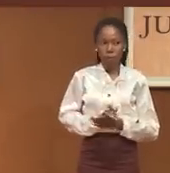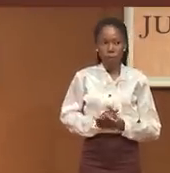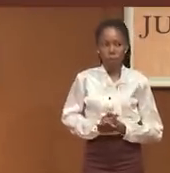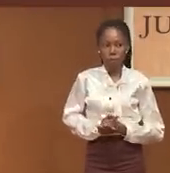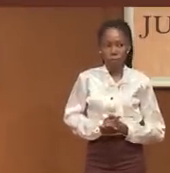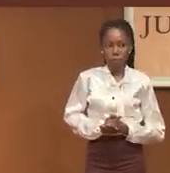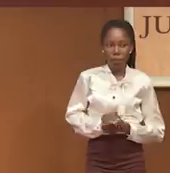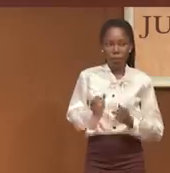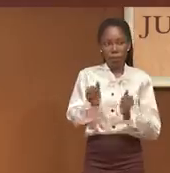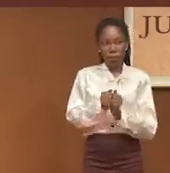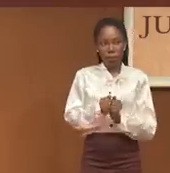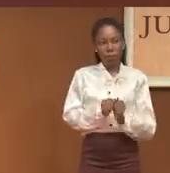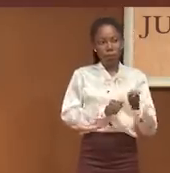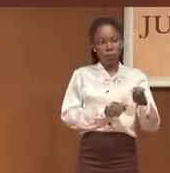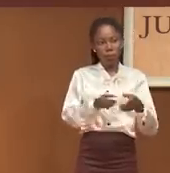With this,